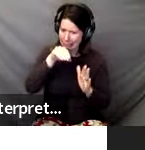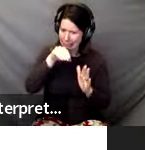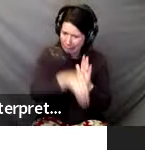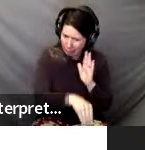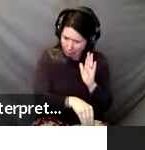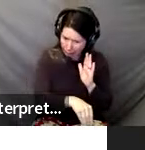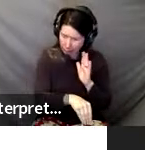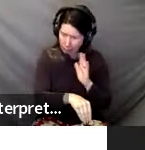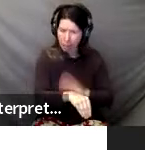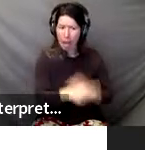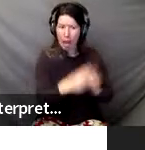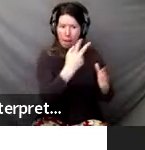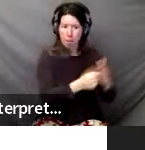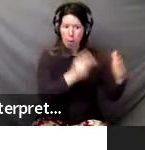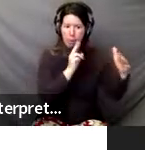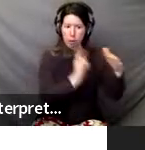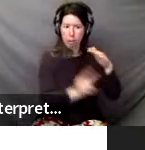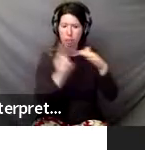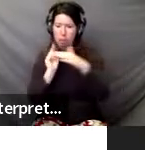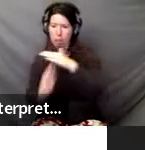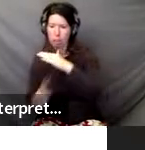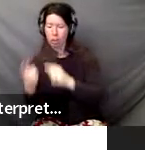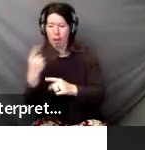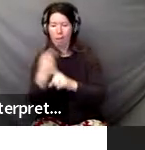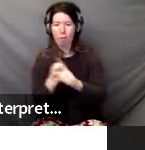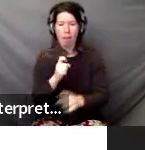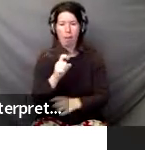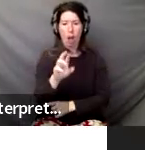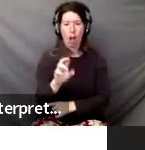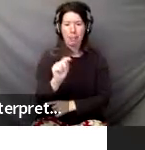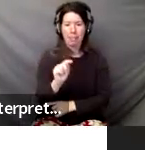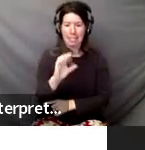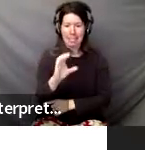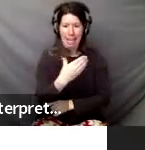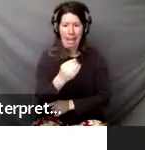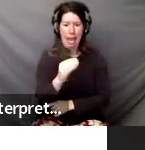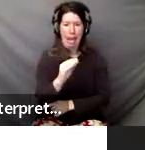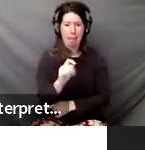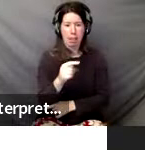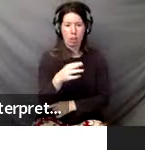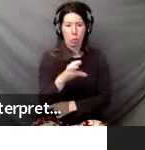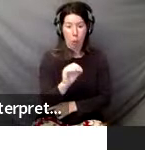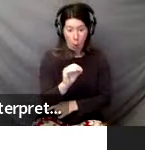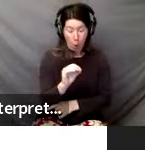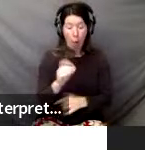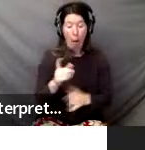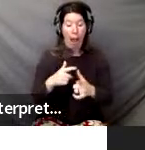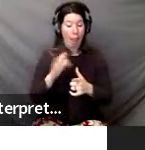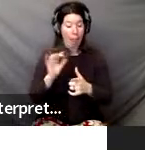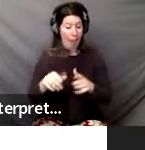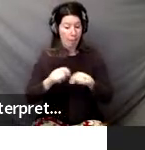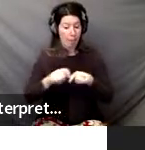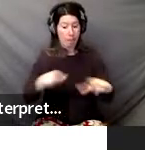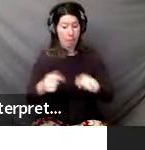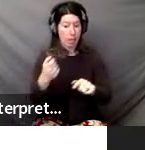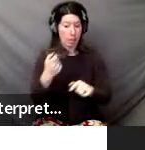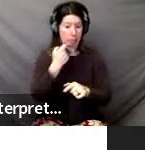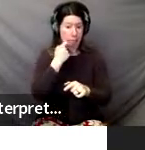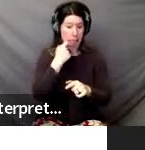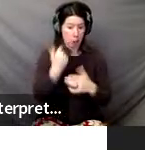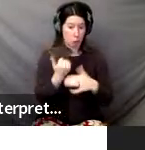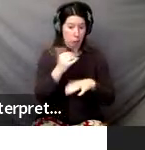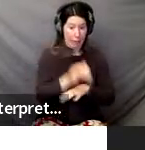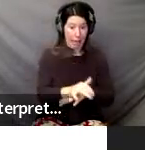those projections came from the RTC and Metro. And it was briefed earlier tonight that the